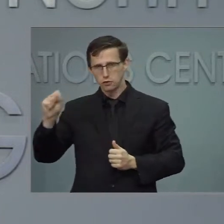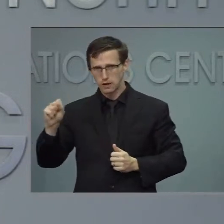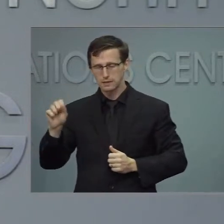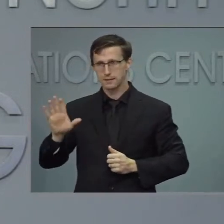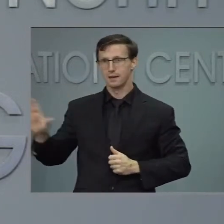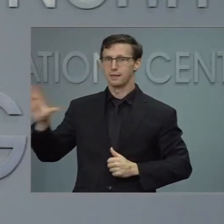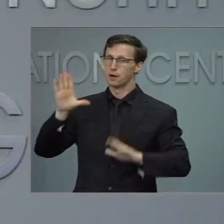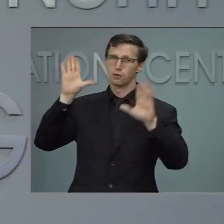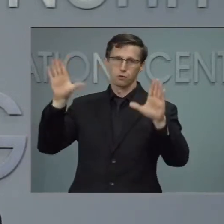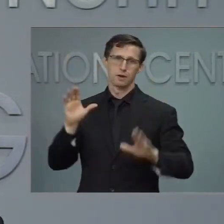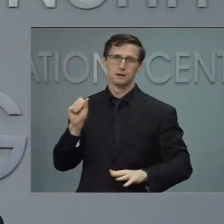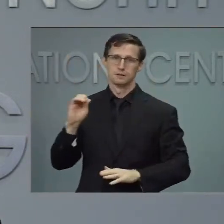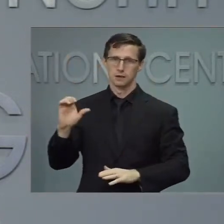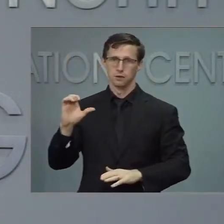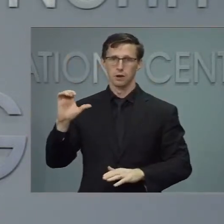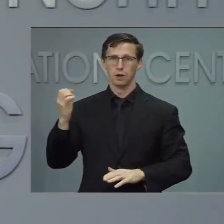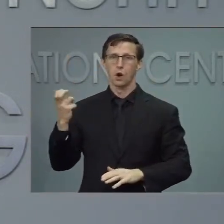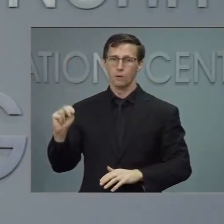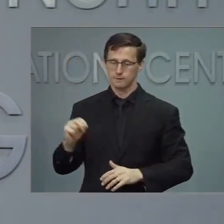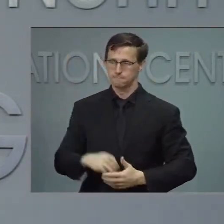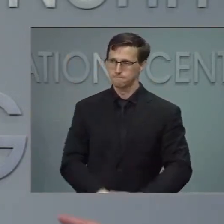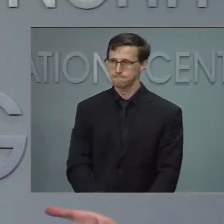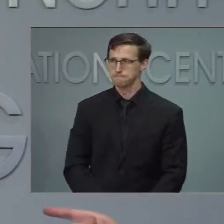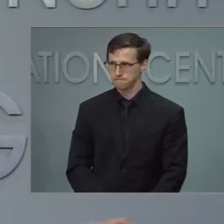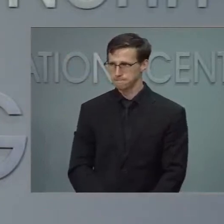great Secretary, Mandy Cohen.